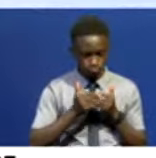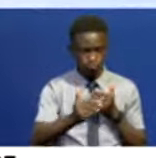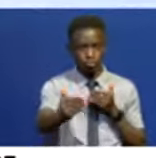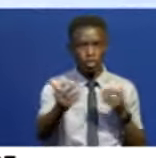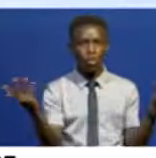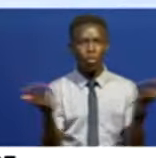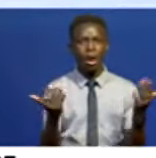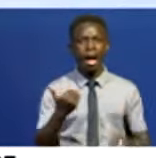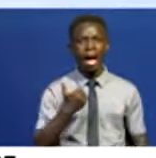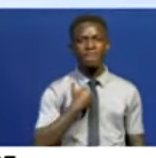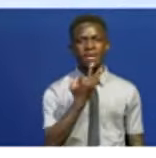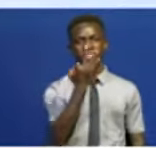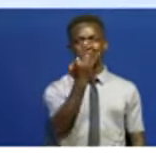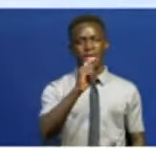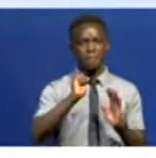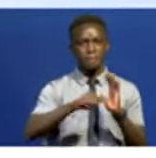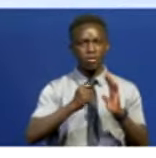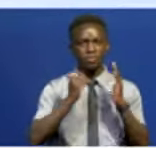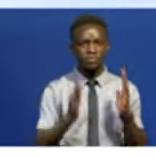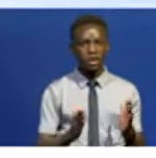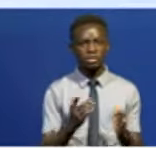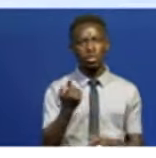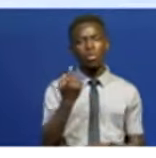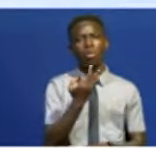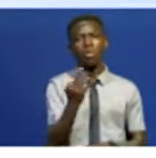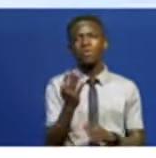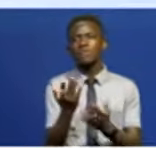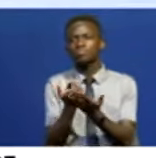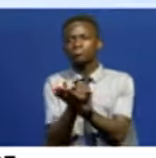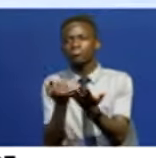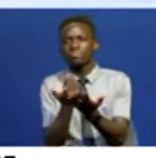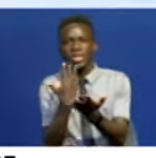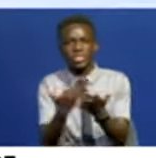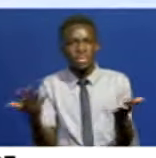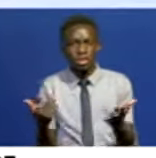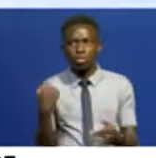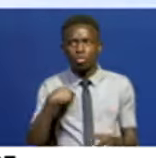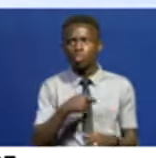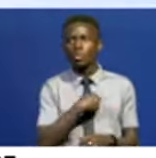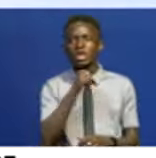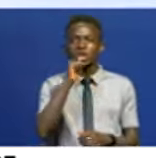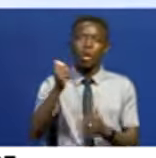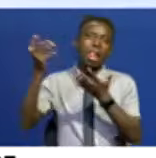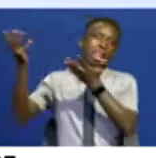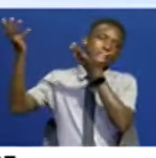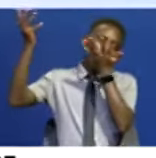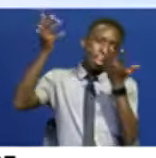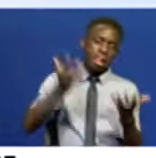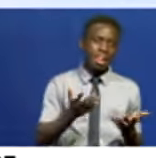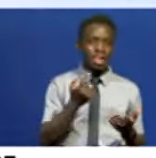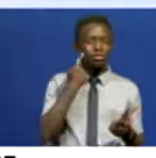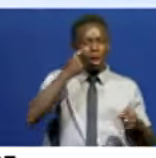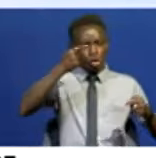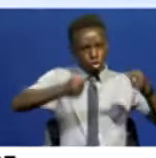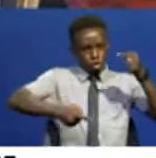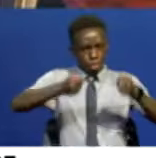three manufacturers of a product, we should never import that product into Kenya. Let the